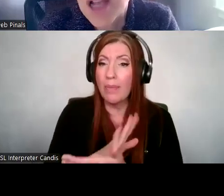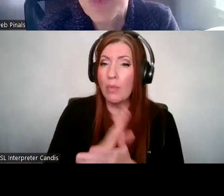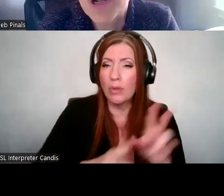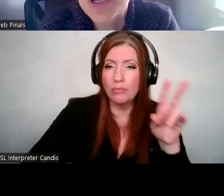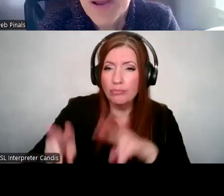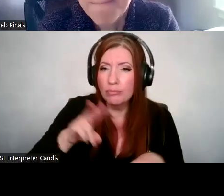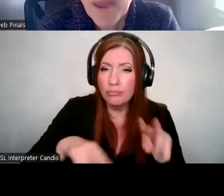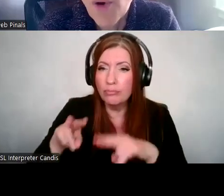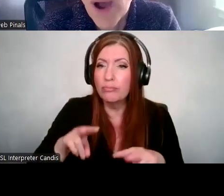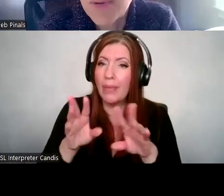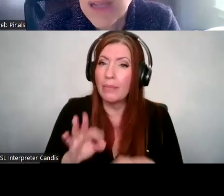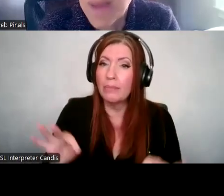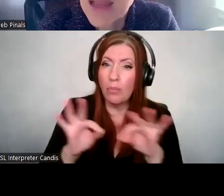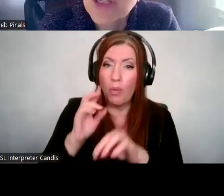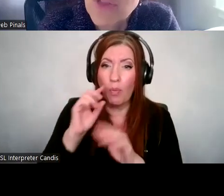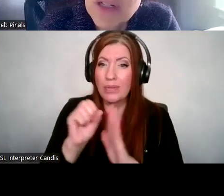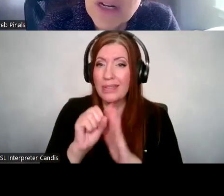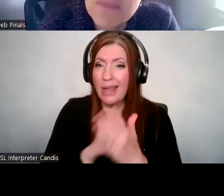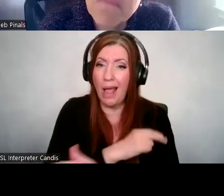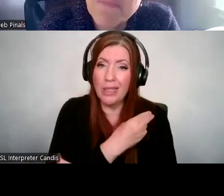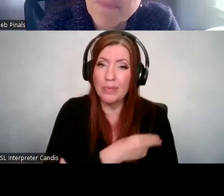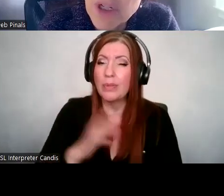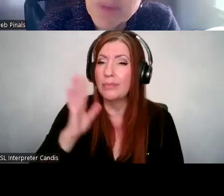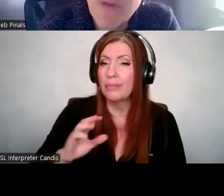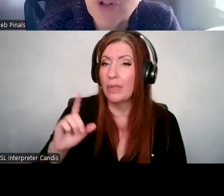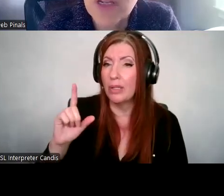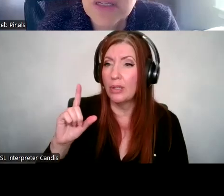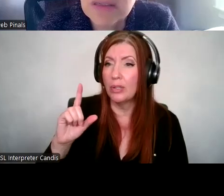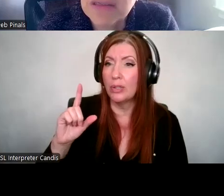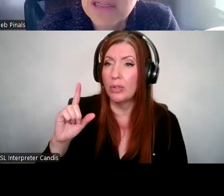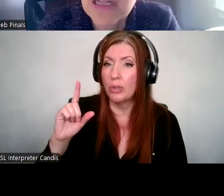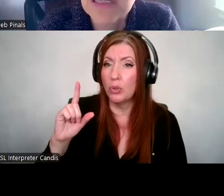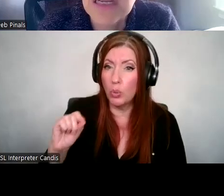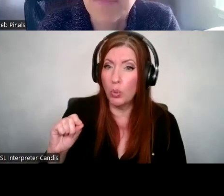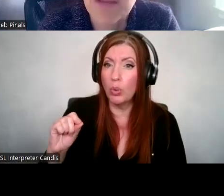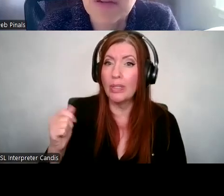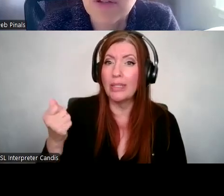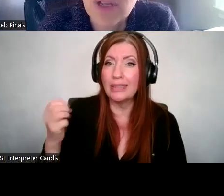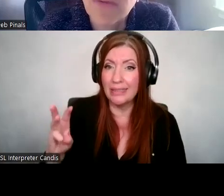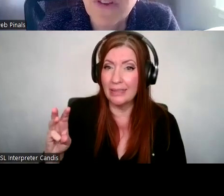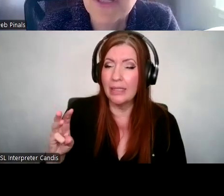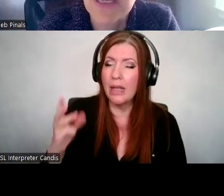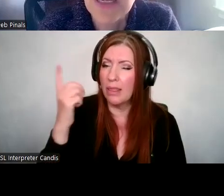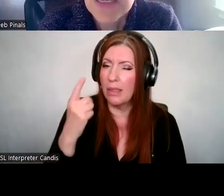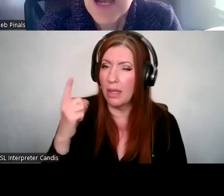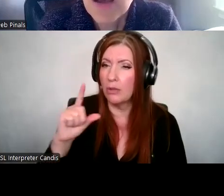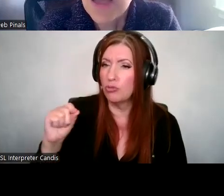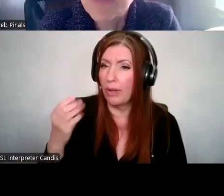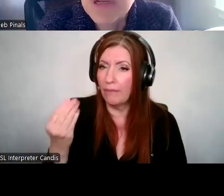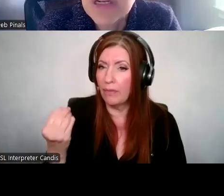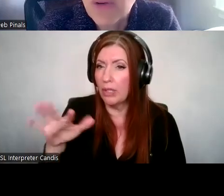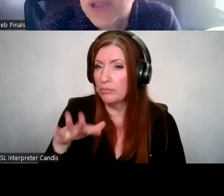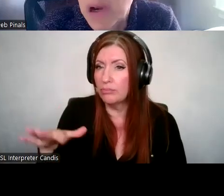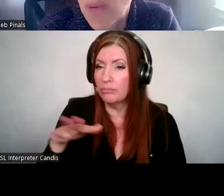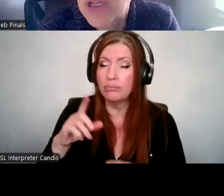state hospitals, I would say back in just before 2016, maybe 2015. And